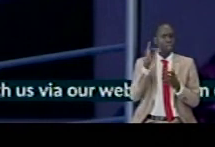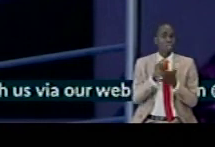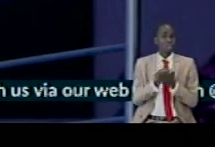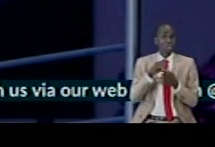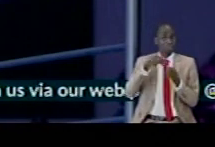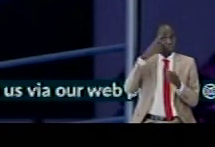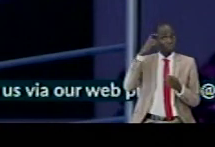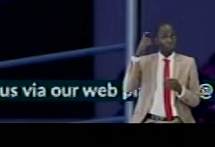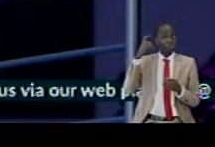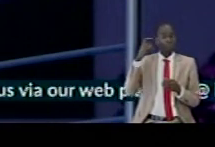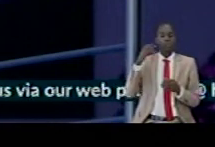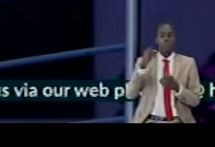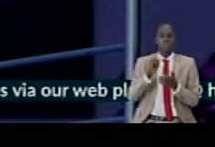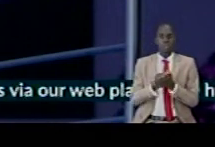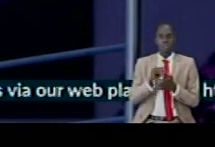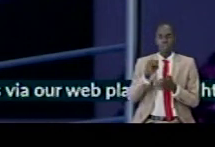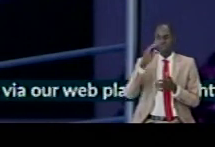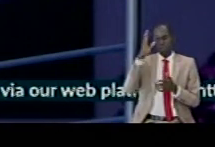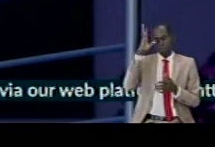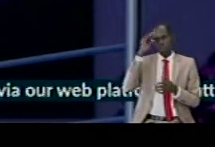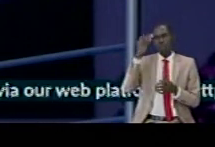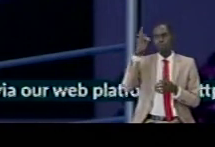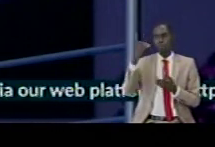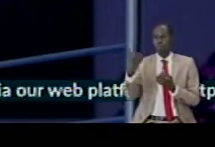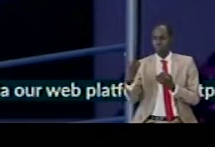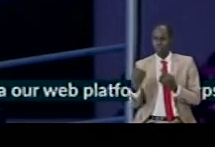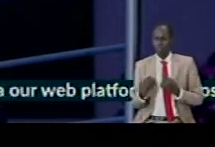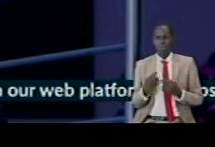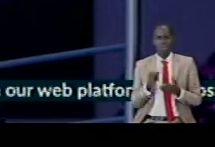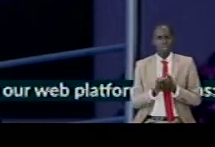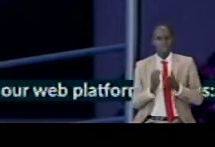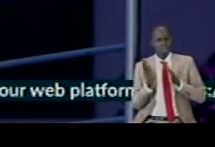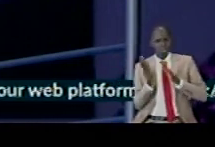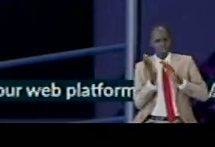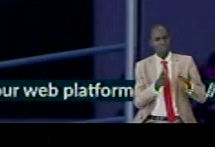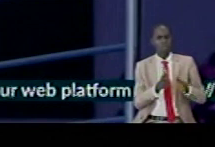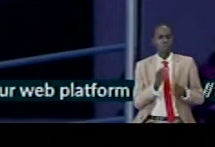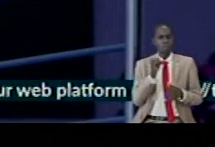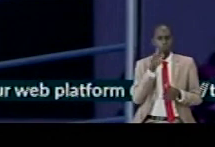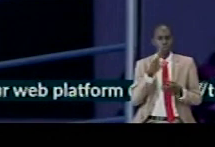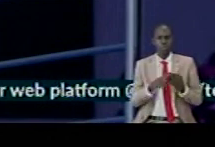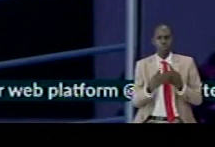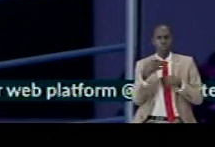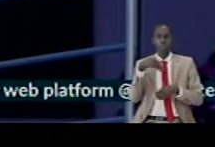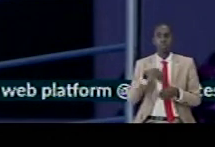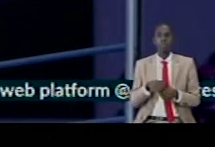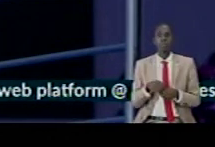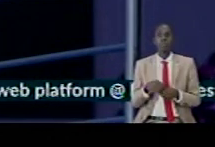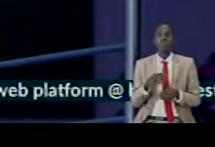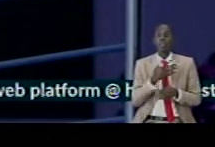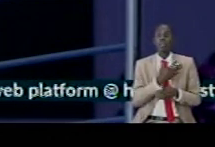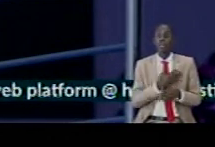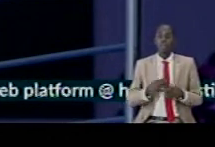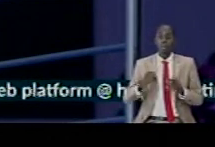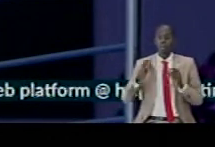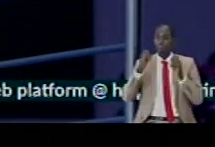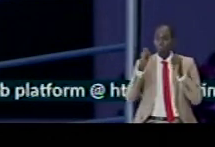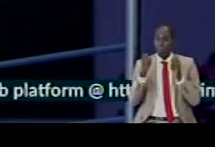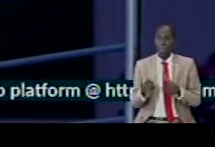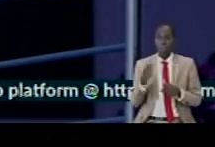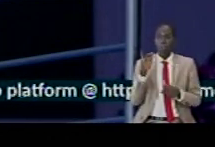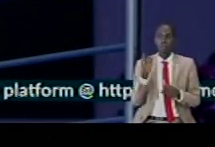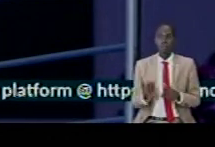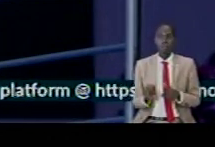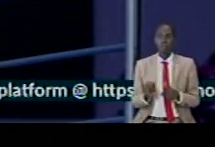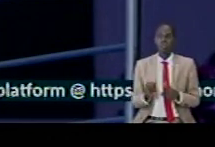He said, why is he challenging me that he should allow me to enter? So as our GS now hold me, immediately I vomit